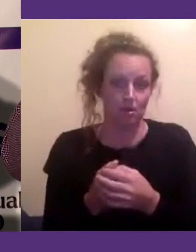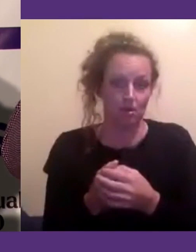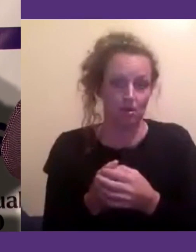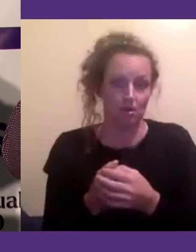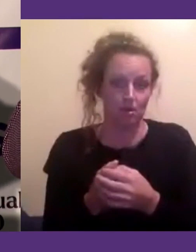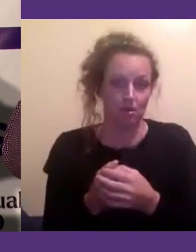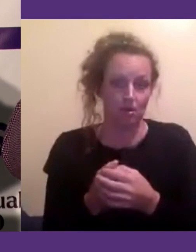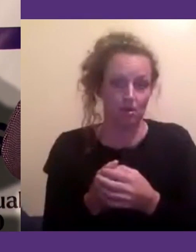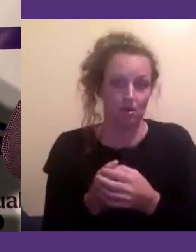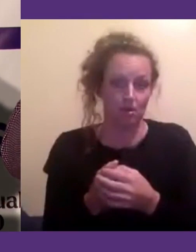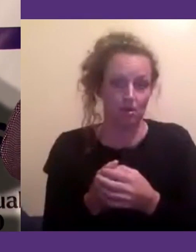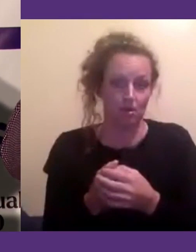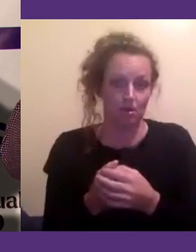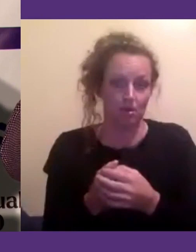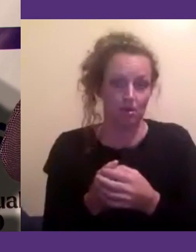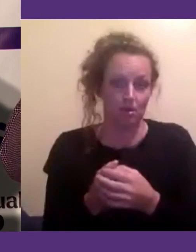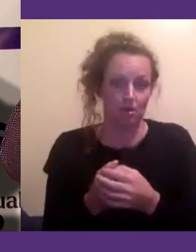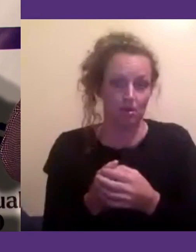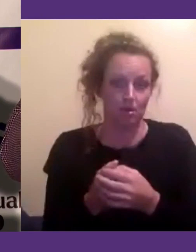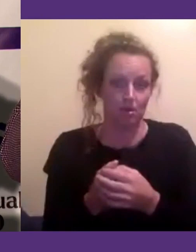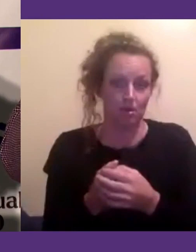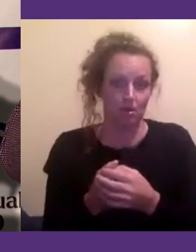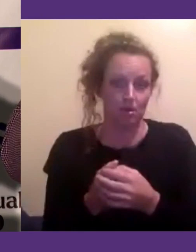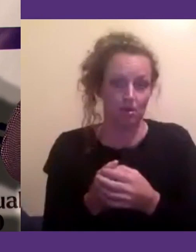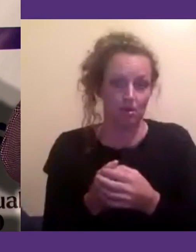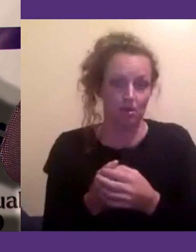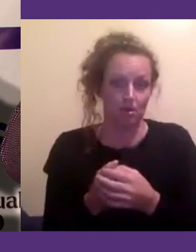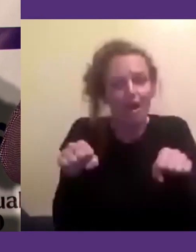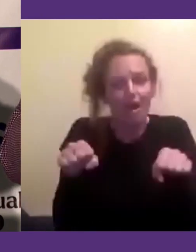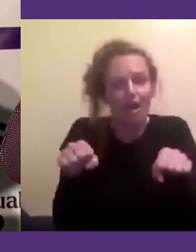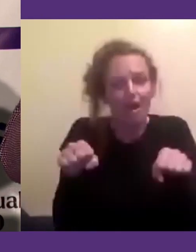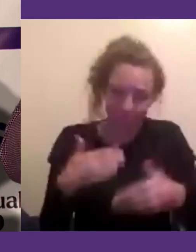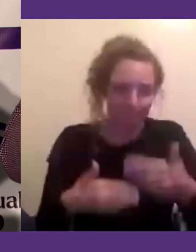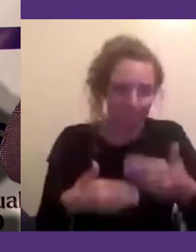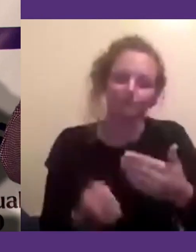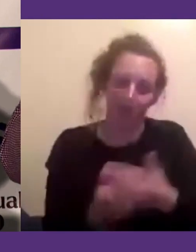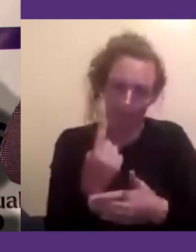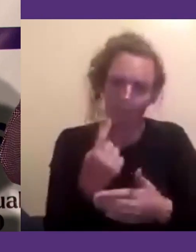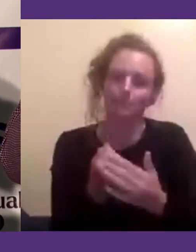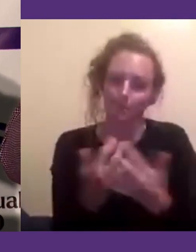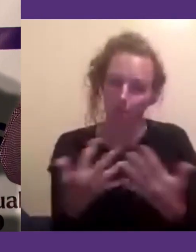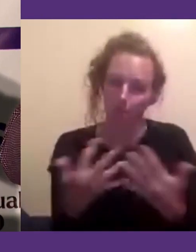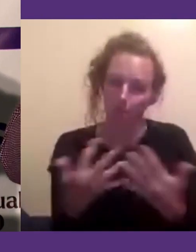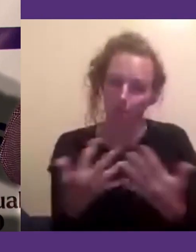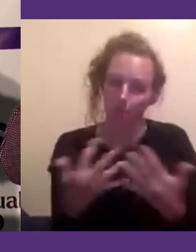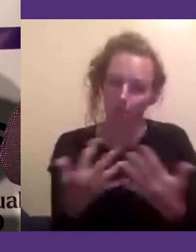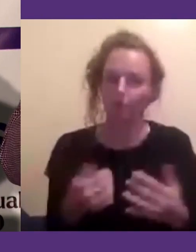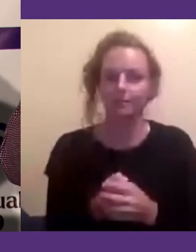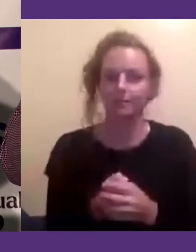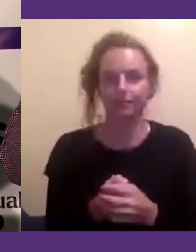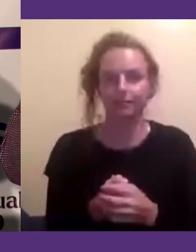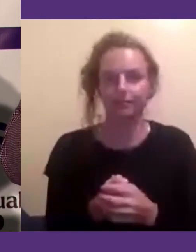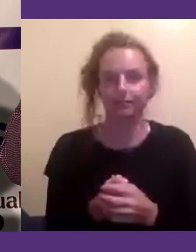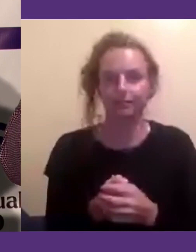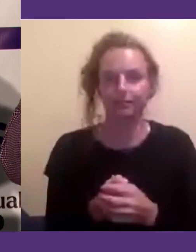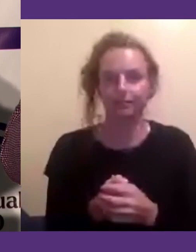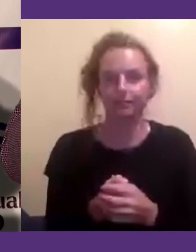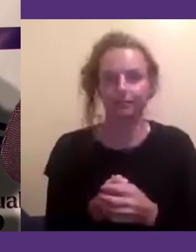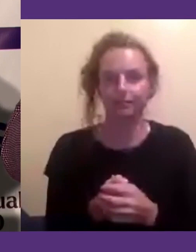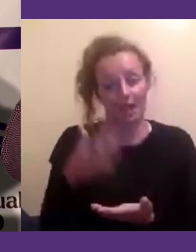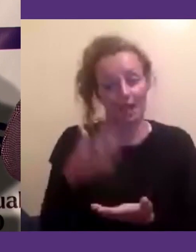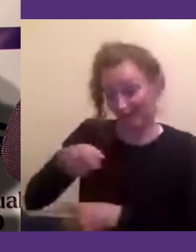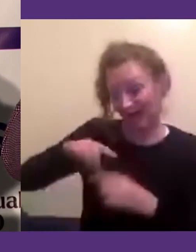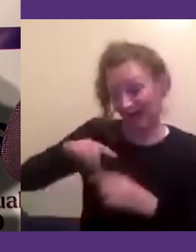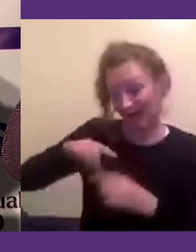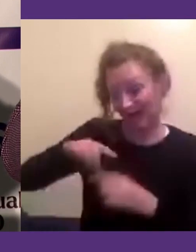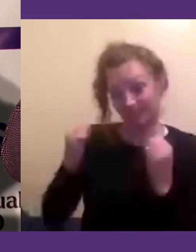the time. And ultimately, we're there to, you know, let them take the baby steps and show them the baby steps that's authentic and